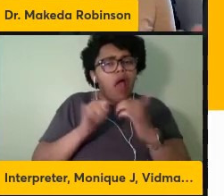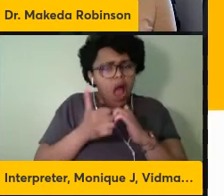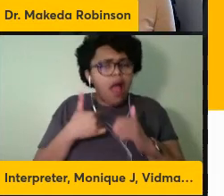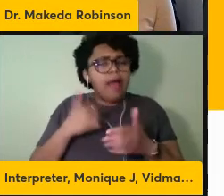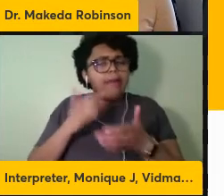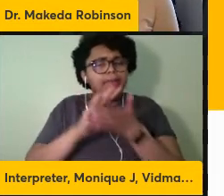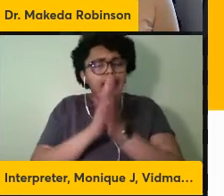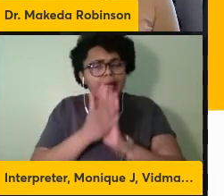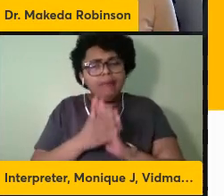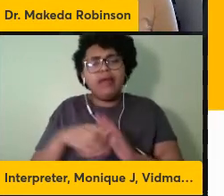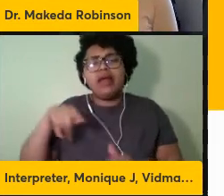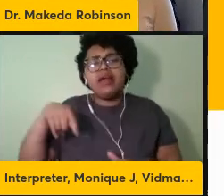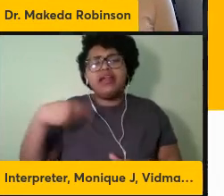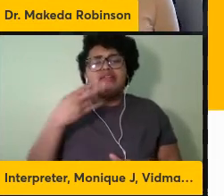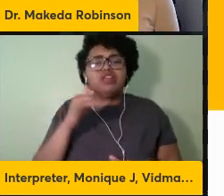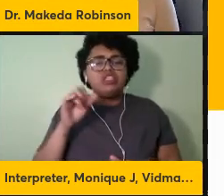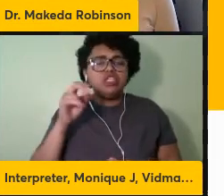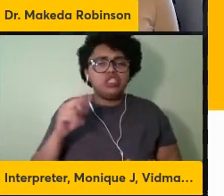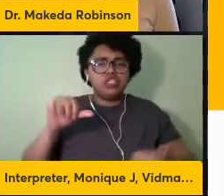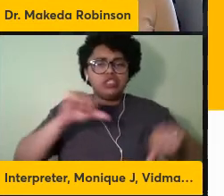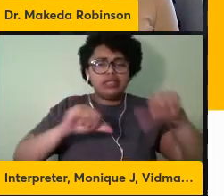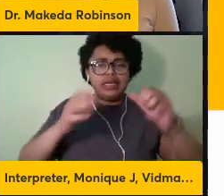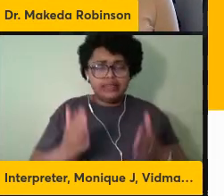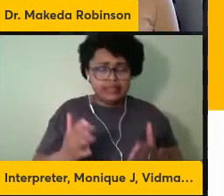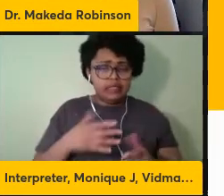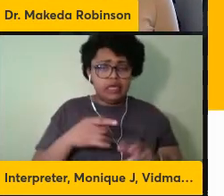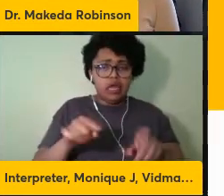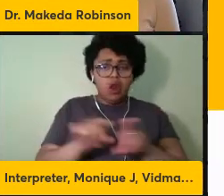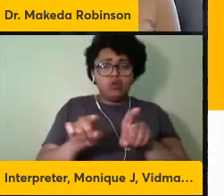as well as some of my research interests.